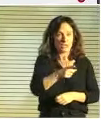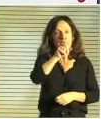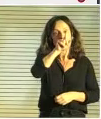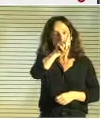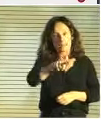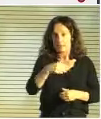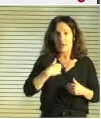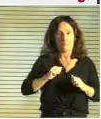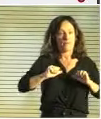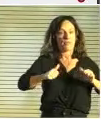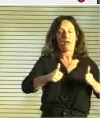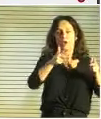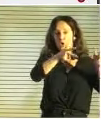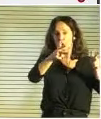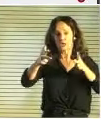talking about